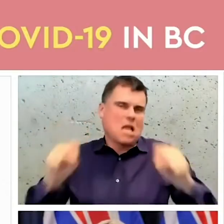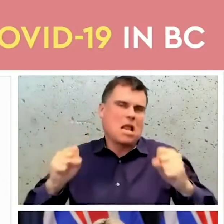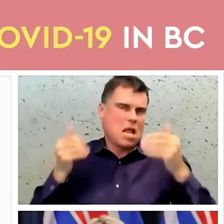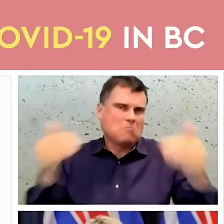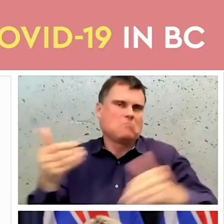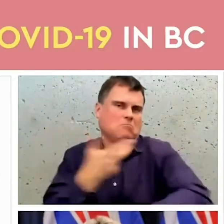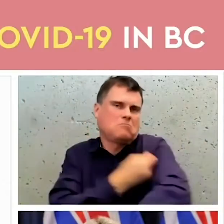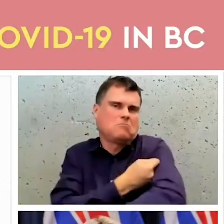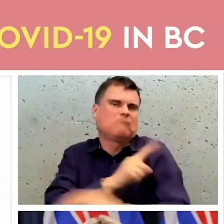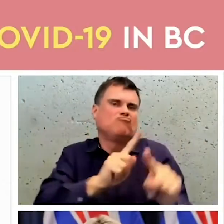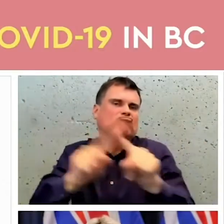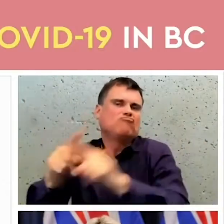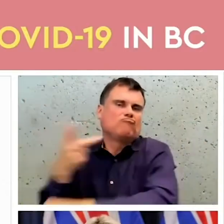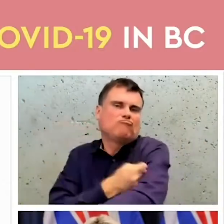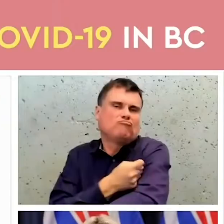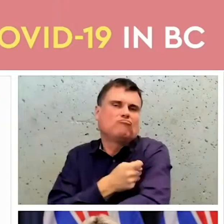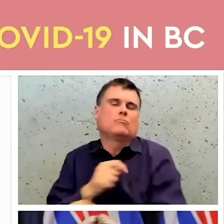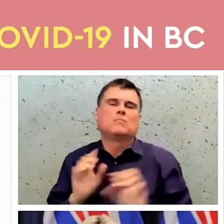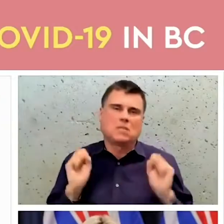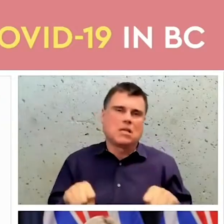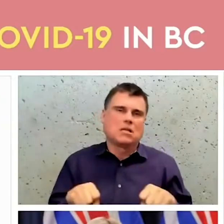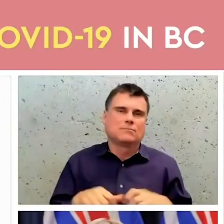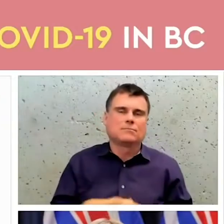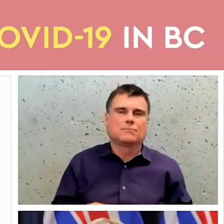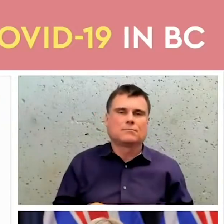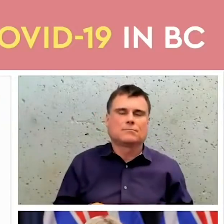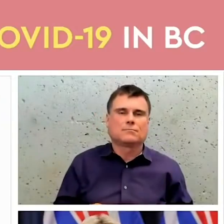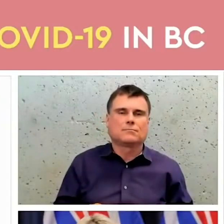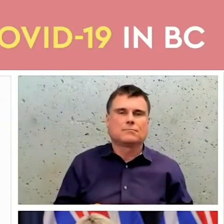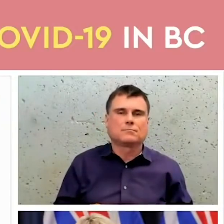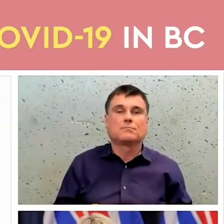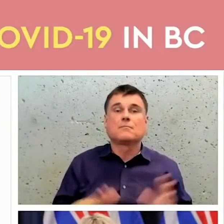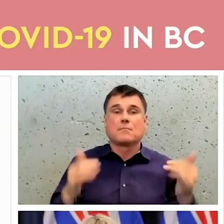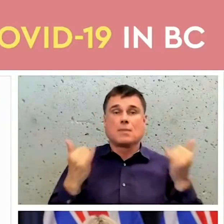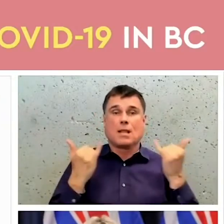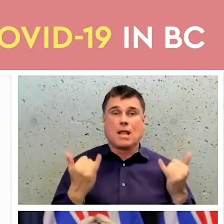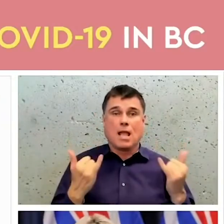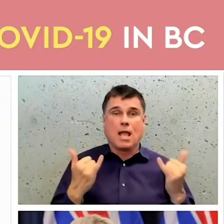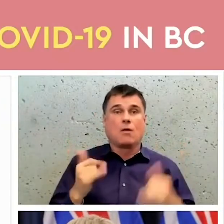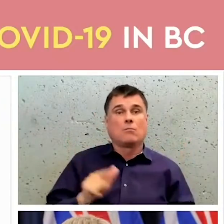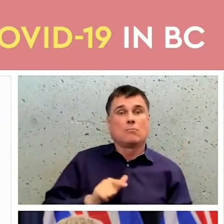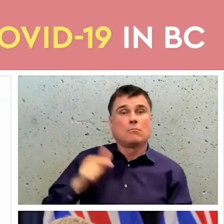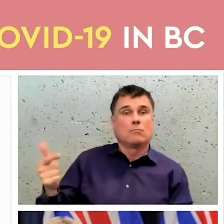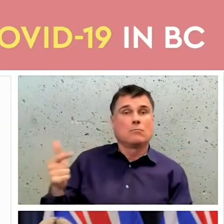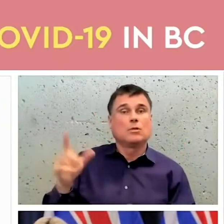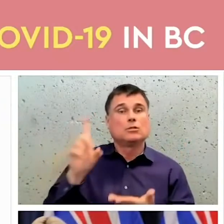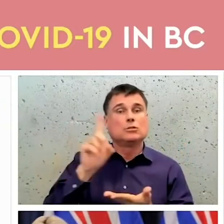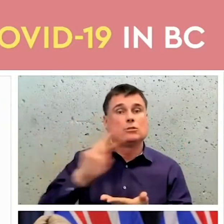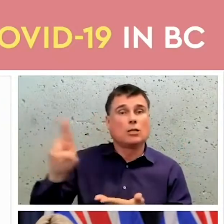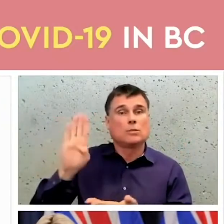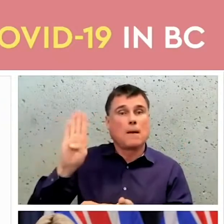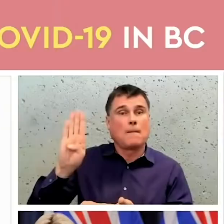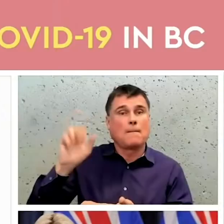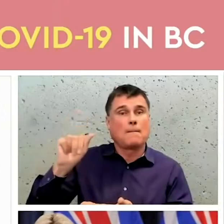been finally approved for use for younger children, and I'll turn it over to Dr. Ballem to tell you how we're going to do that.